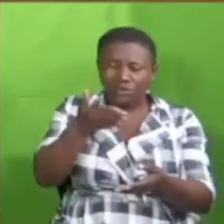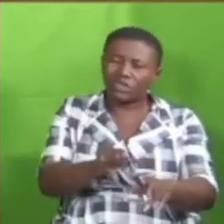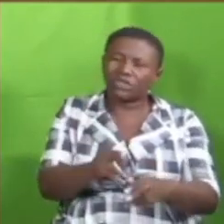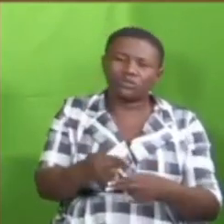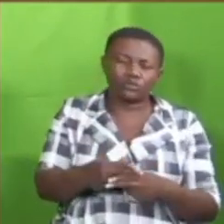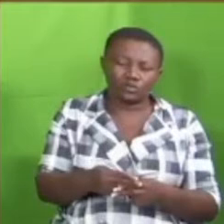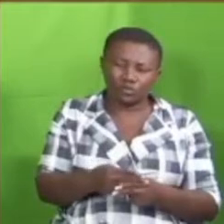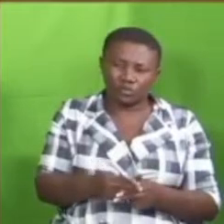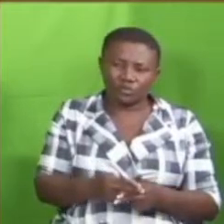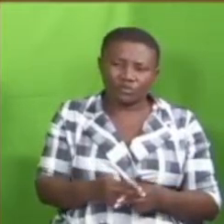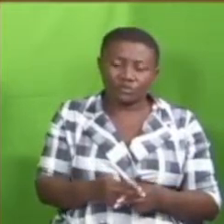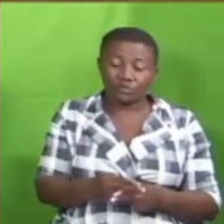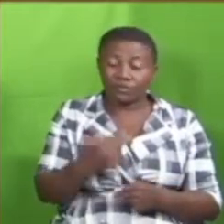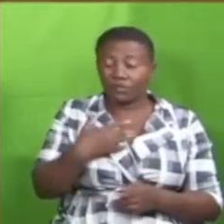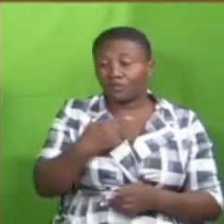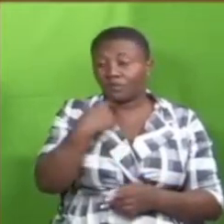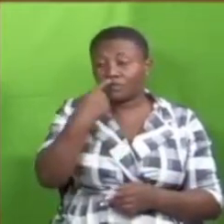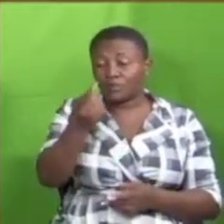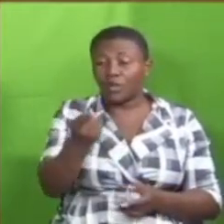I will say,